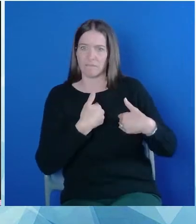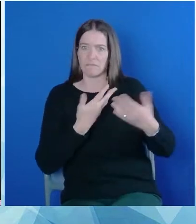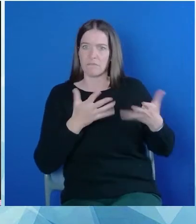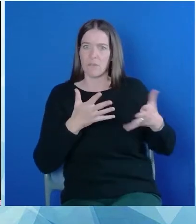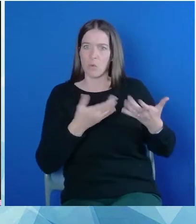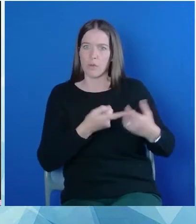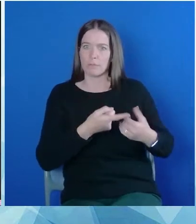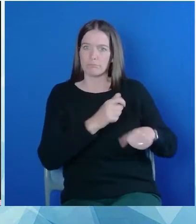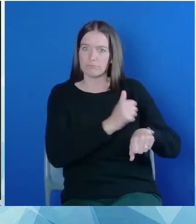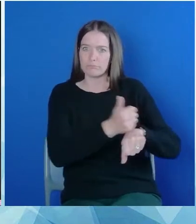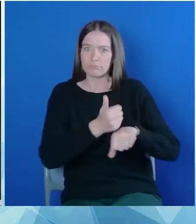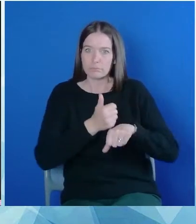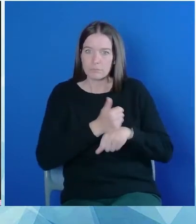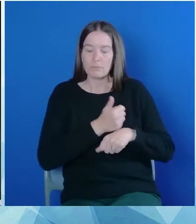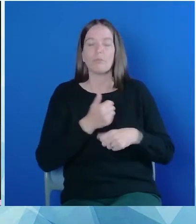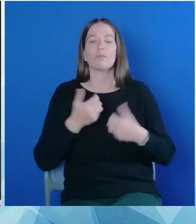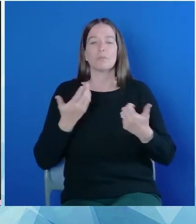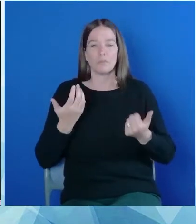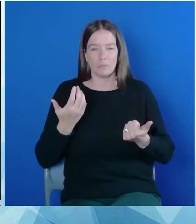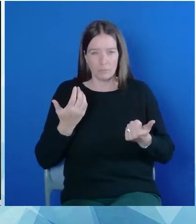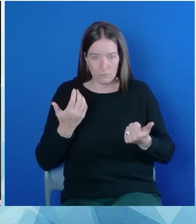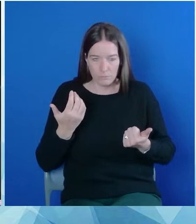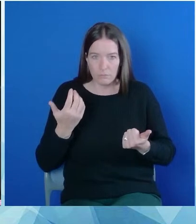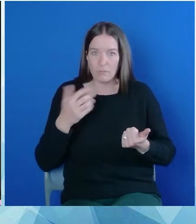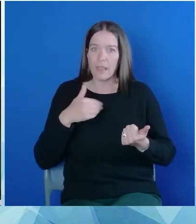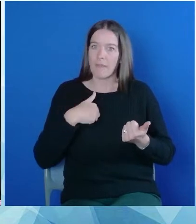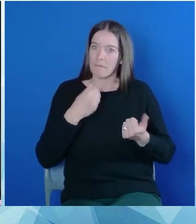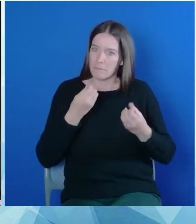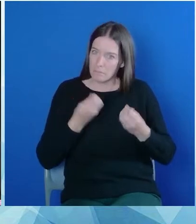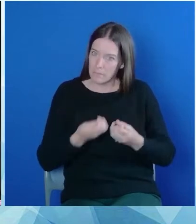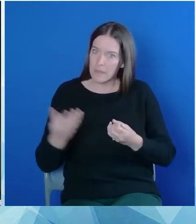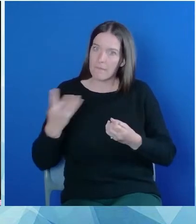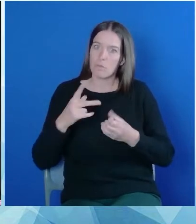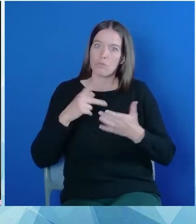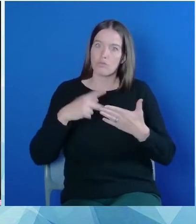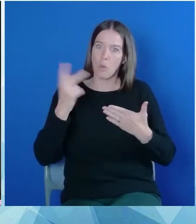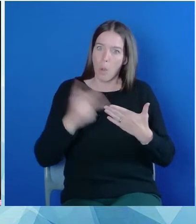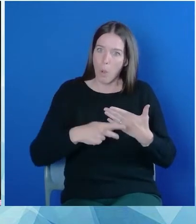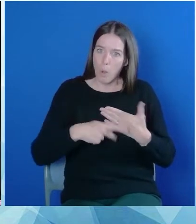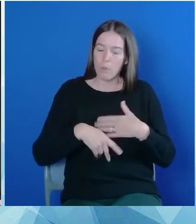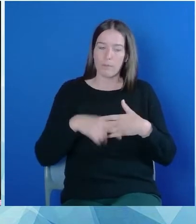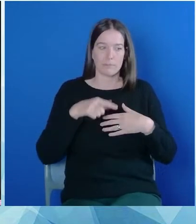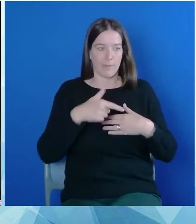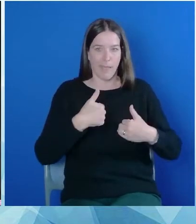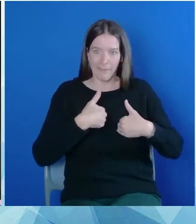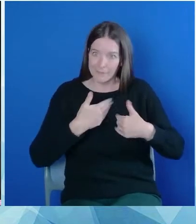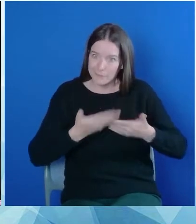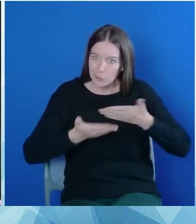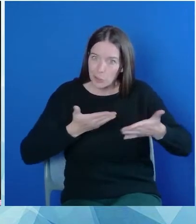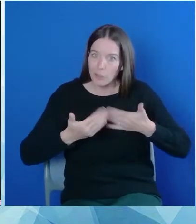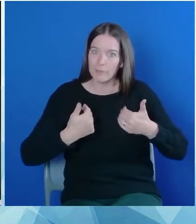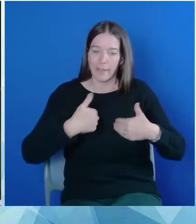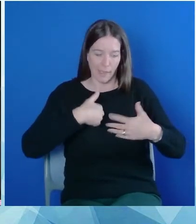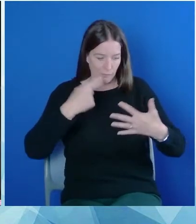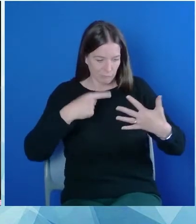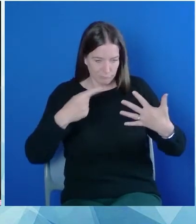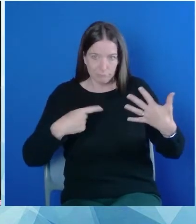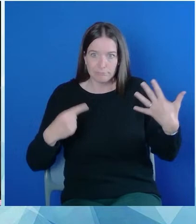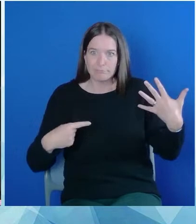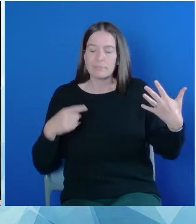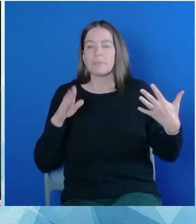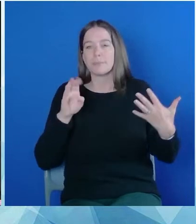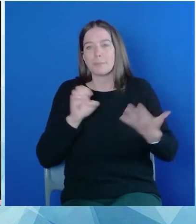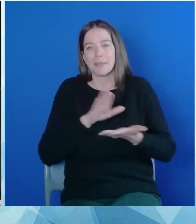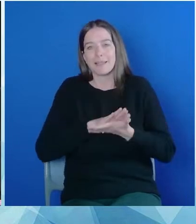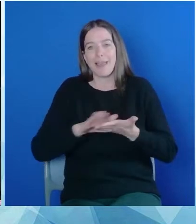programs, like Lynn said, that districts are supporting, there are services available. And it would be wonderful if we could be left